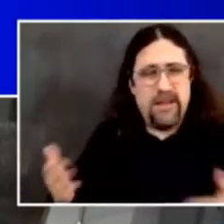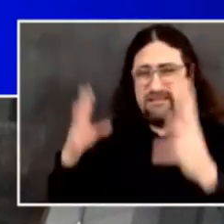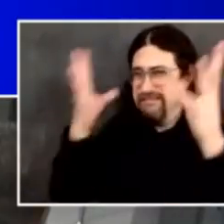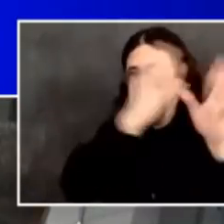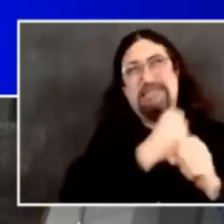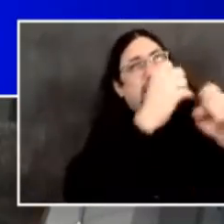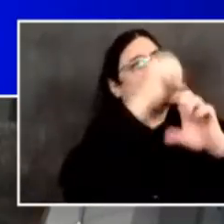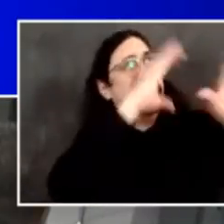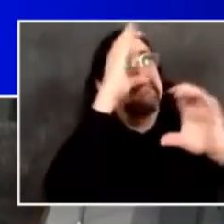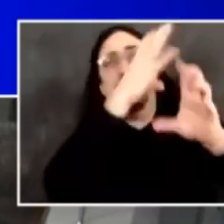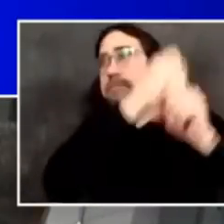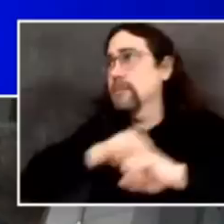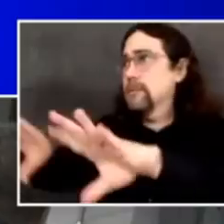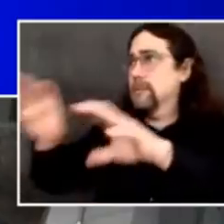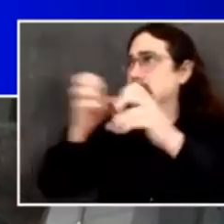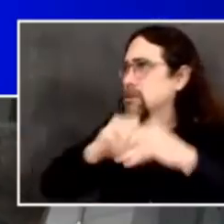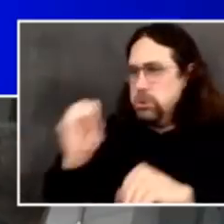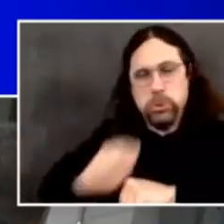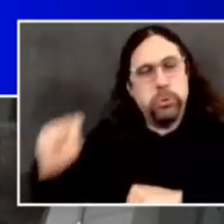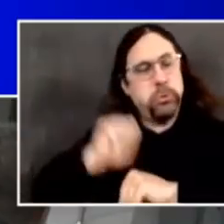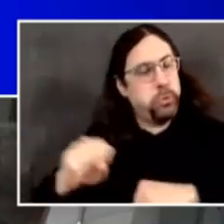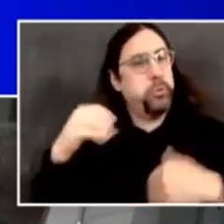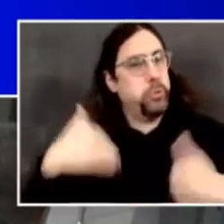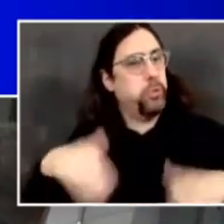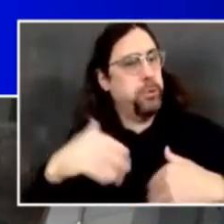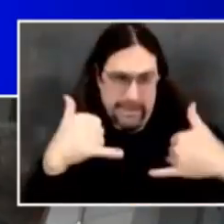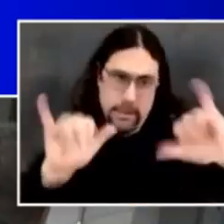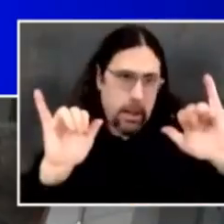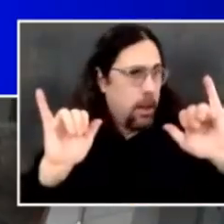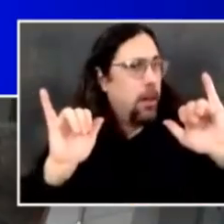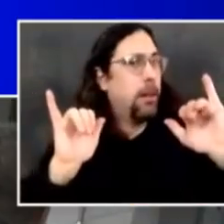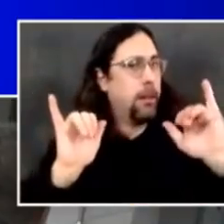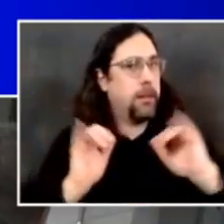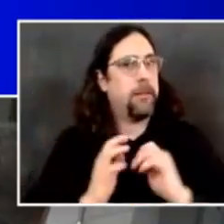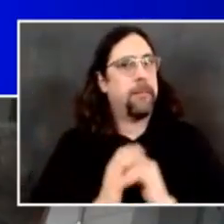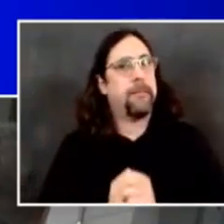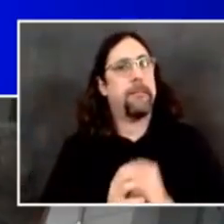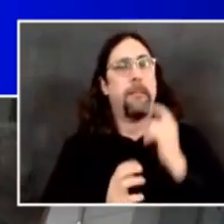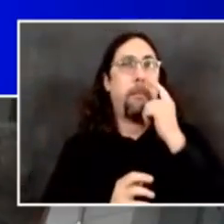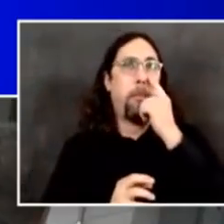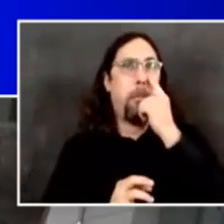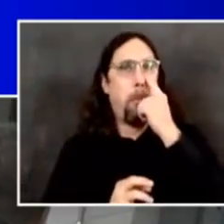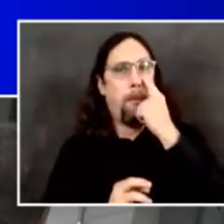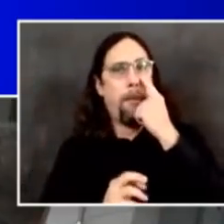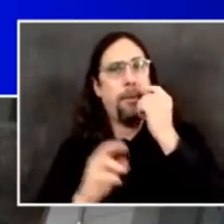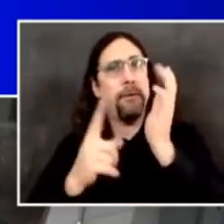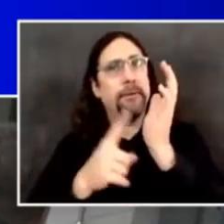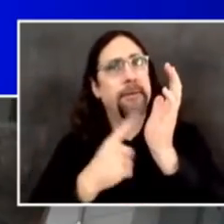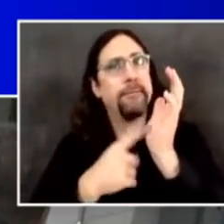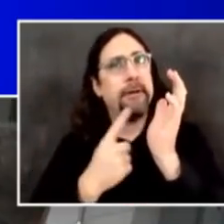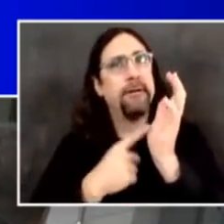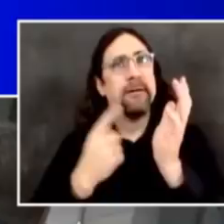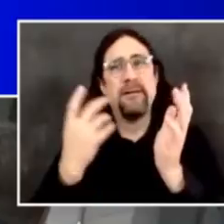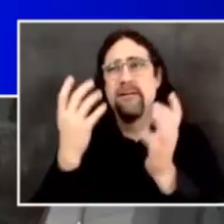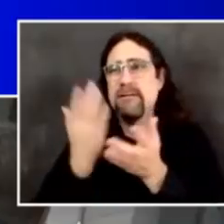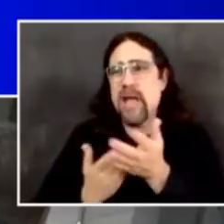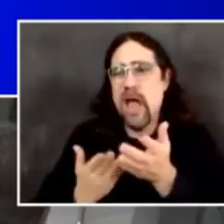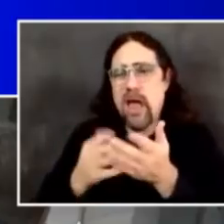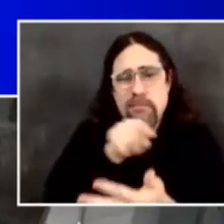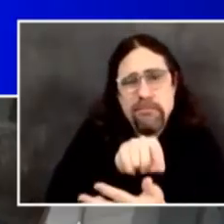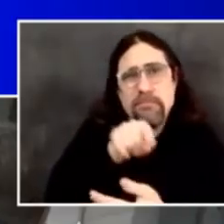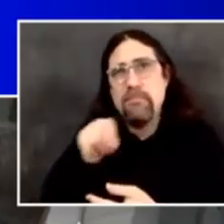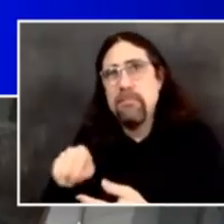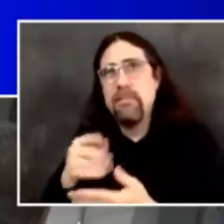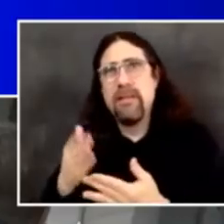like we were going to run out. It became kind of a game of whack-a-mole, trying to get supplies one place, and then you hear another place needs them, and now you're shifting over there. It